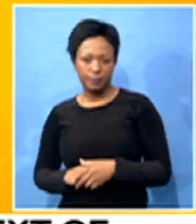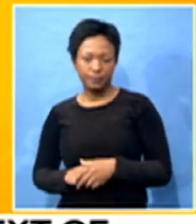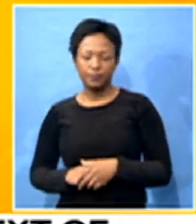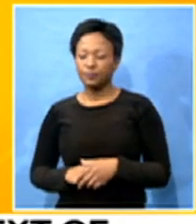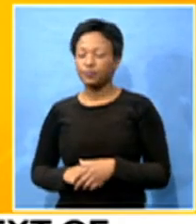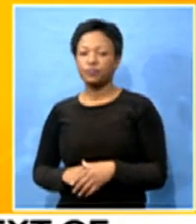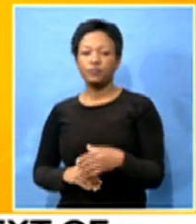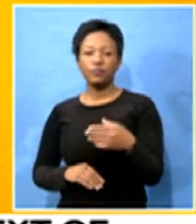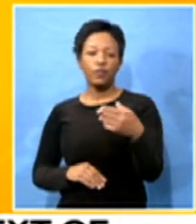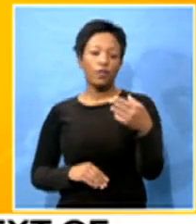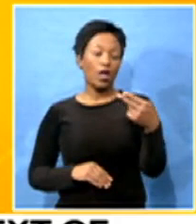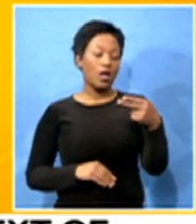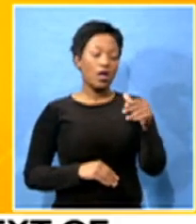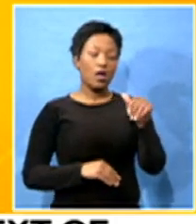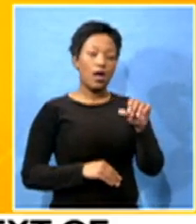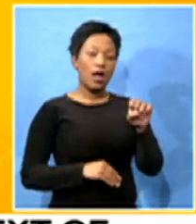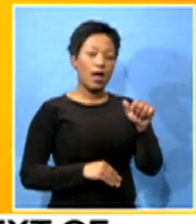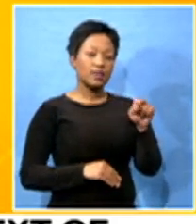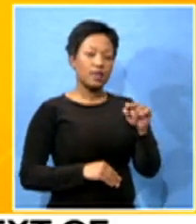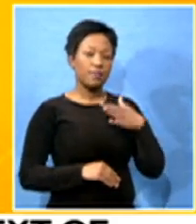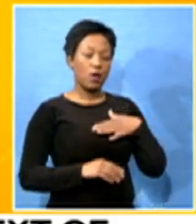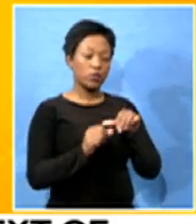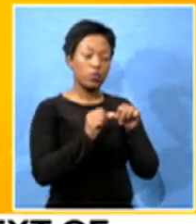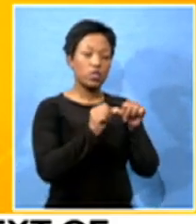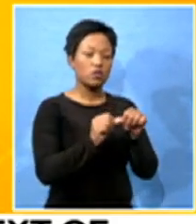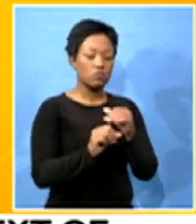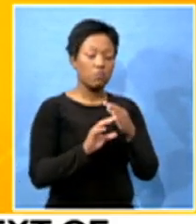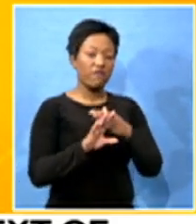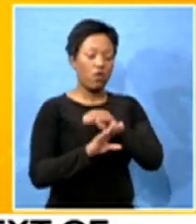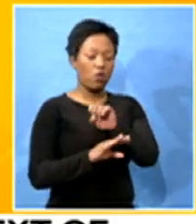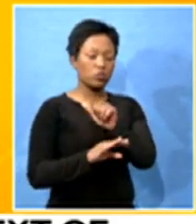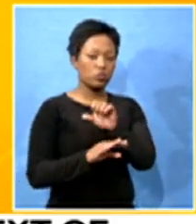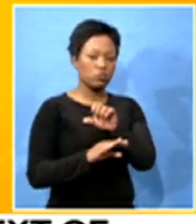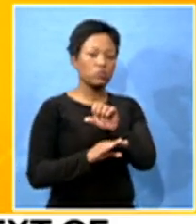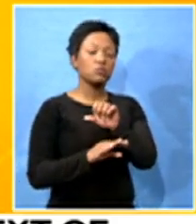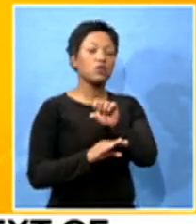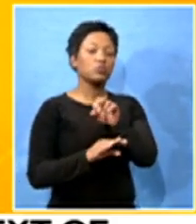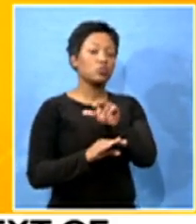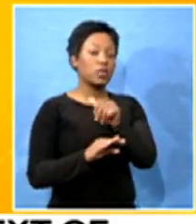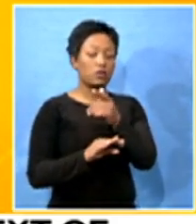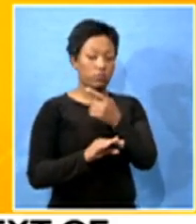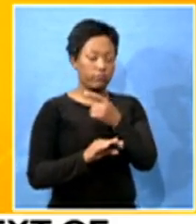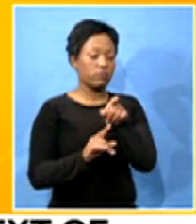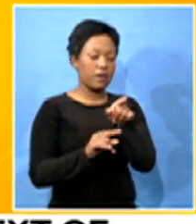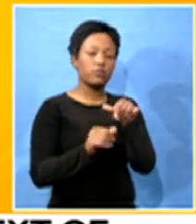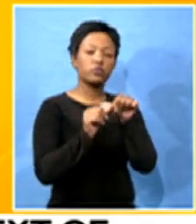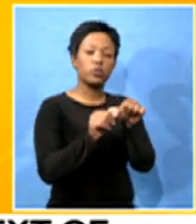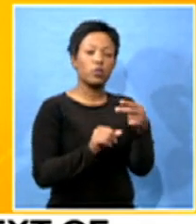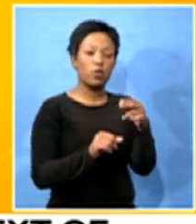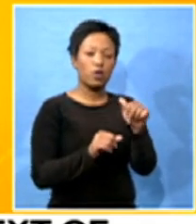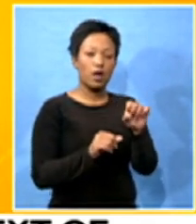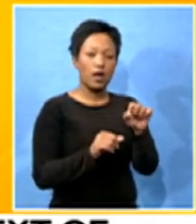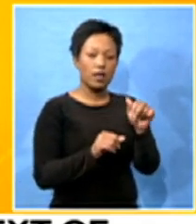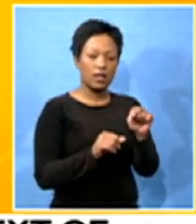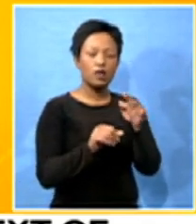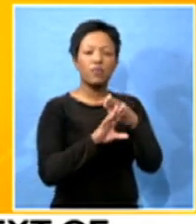Hassen, Susan, before I get to you, I just want to continue a little bit on these stats. I mean, when we were analysing the stats, already at the time when numbers were coming up,